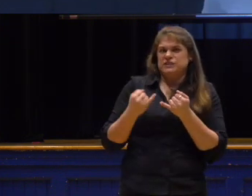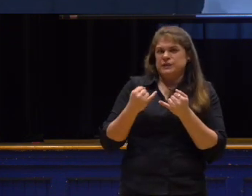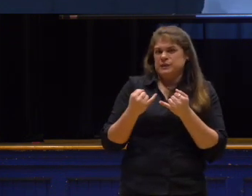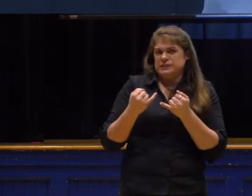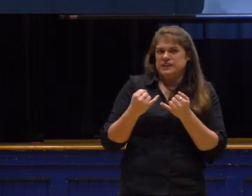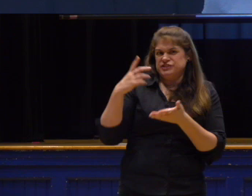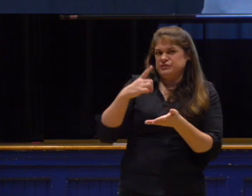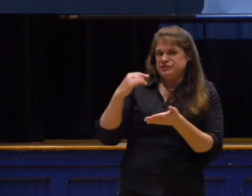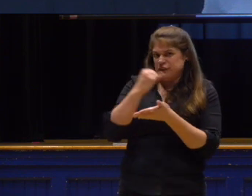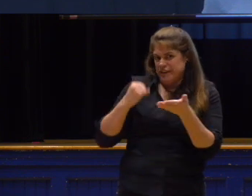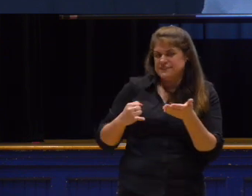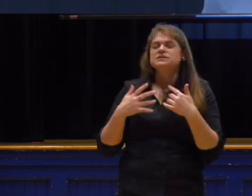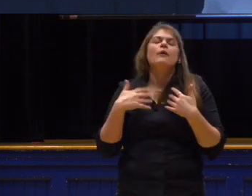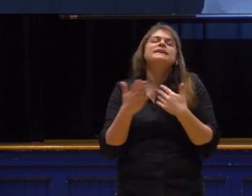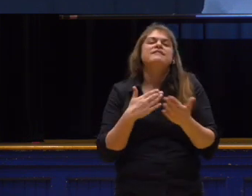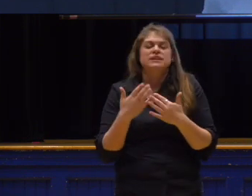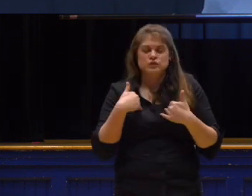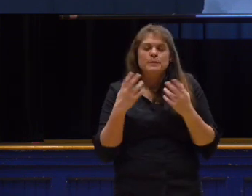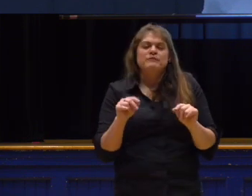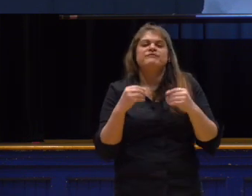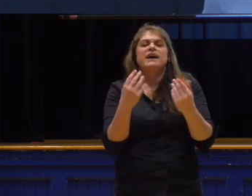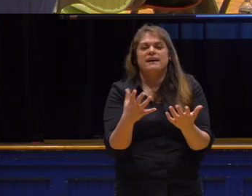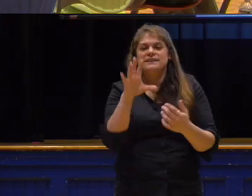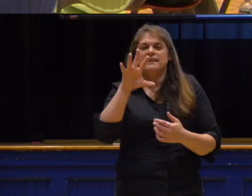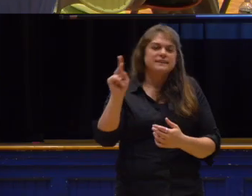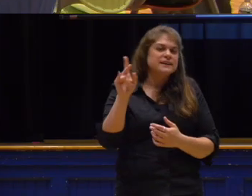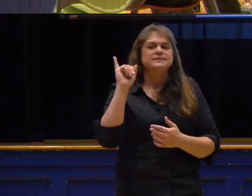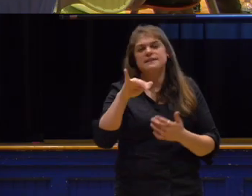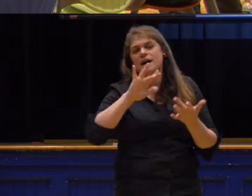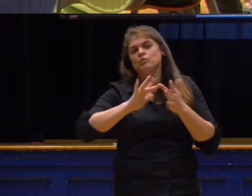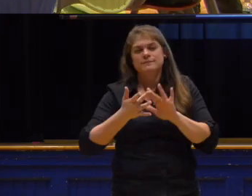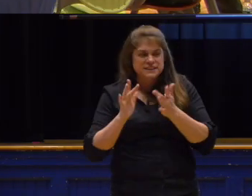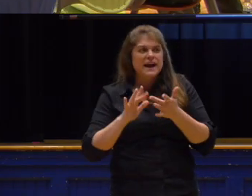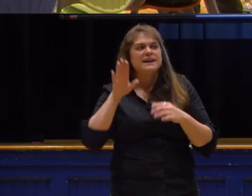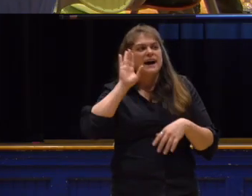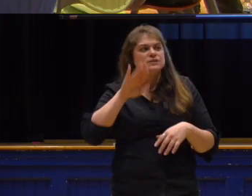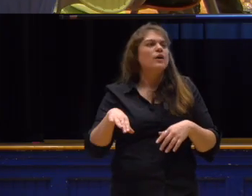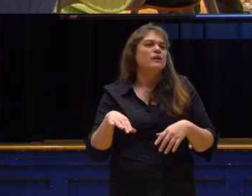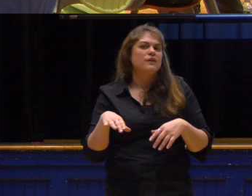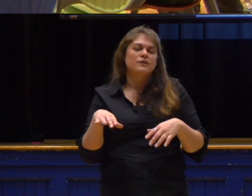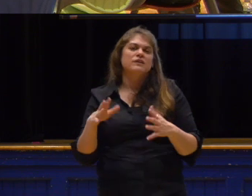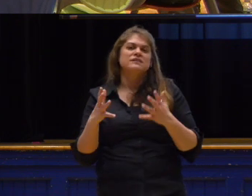copy yourselves of those drawings. So even if there was a link from the website that you could post it, I know it becomes